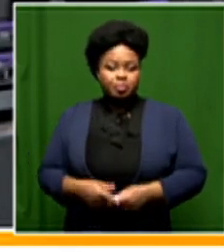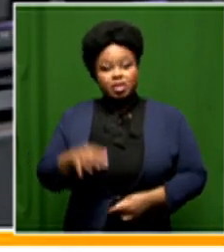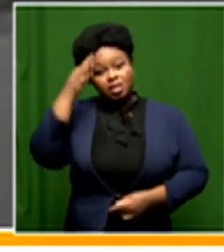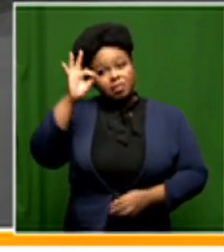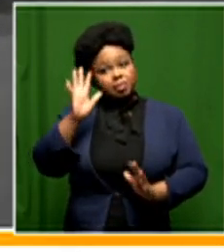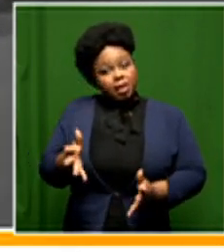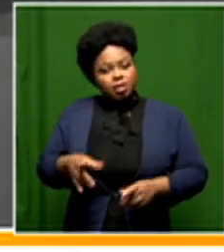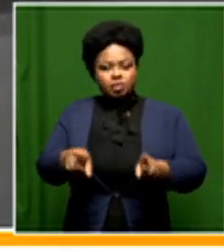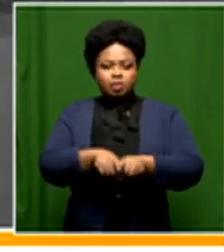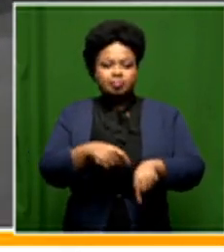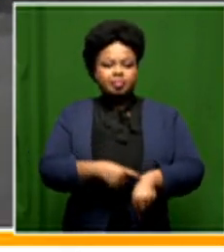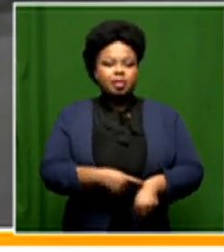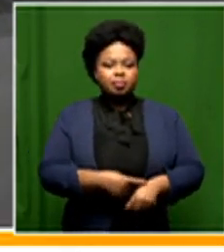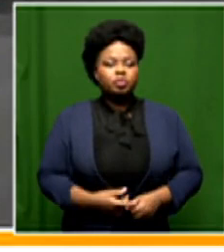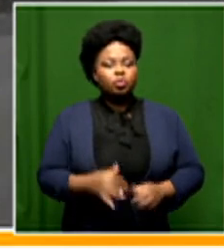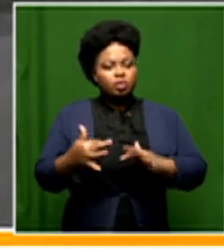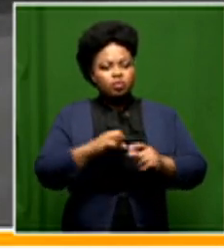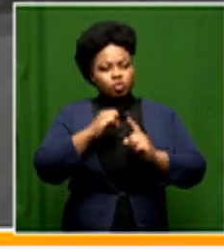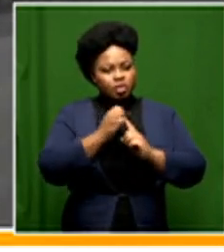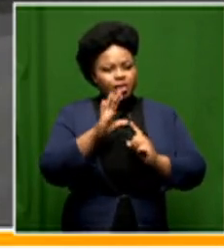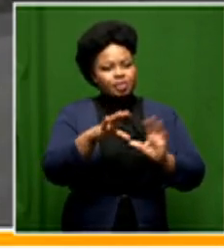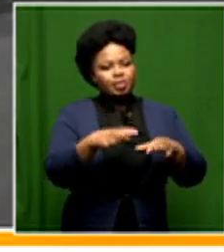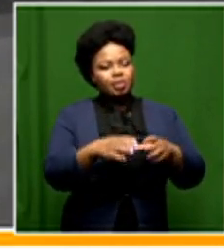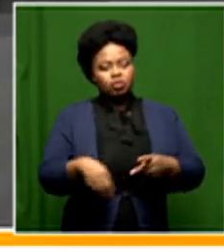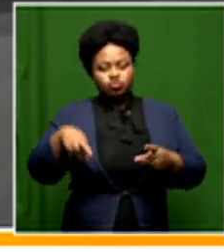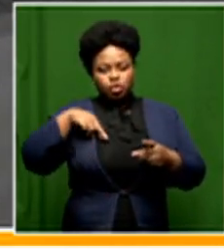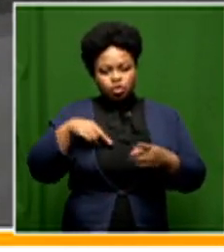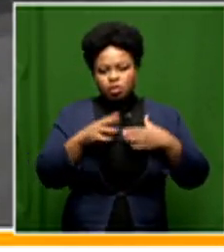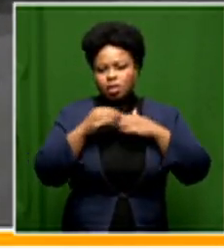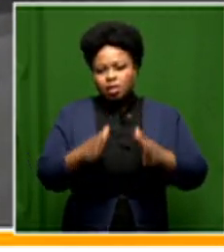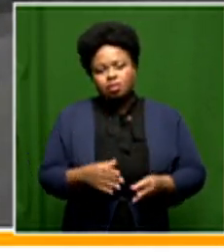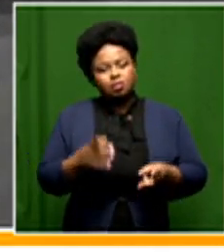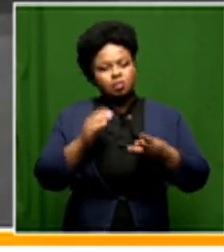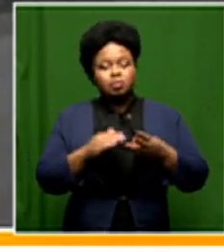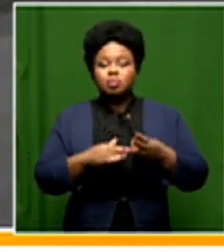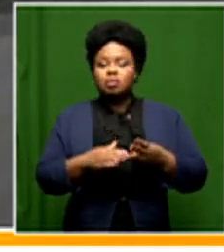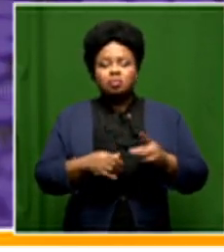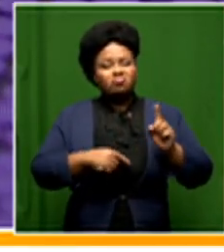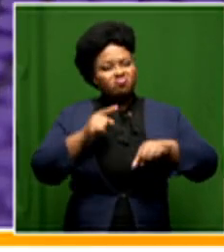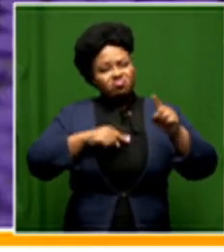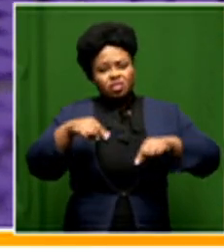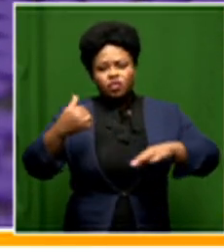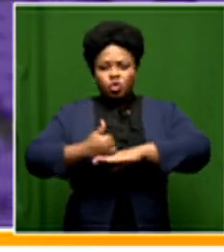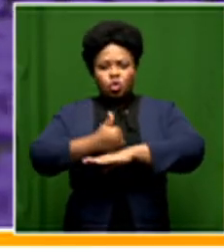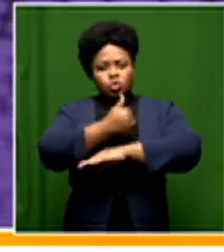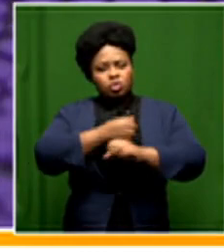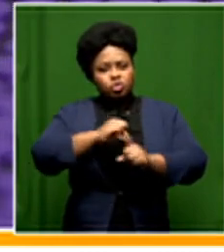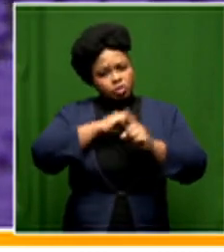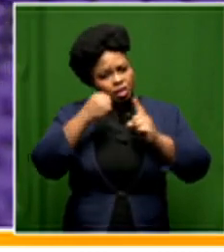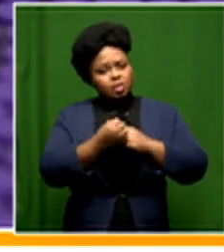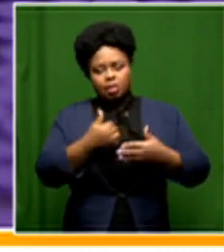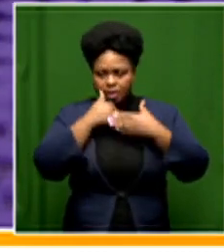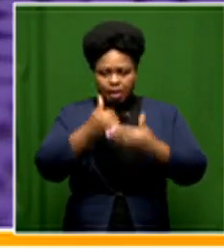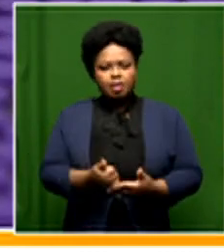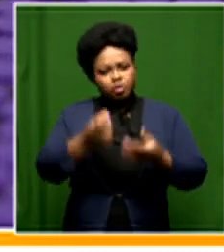government. I think we need involvement of civil society, of our religious leaders, and, all kind of stakeholders in society to